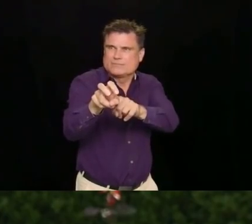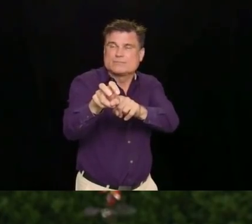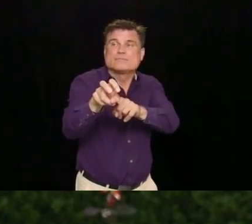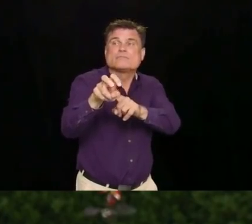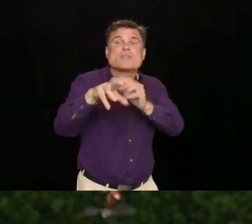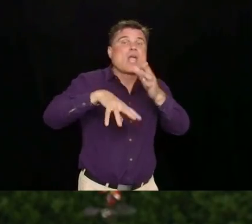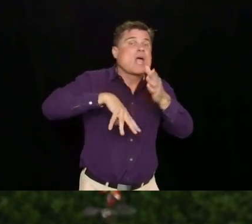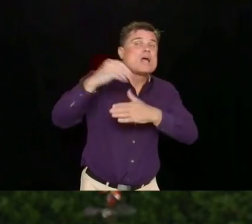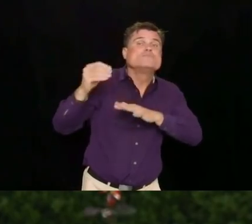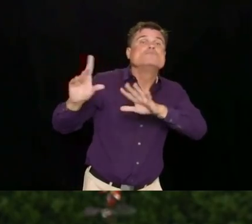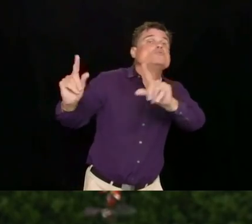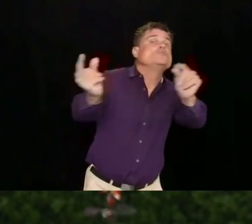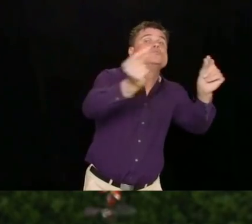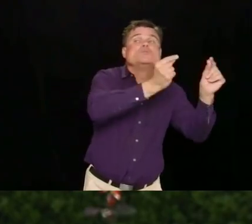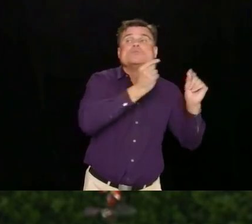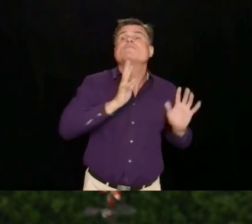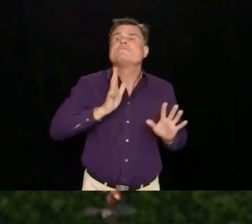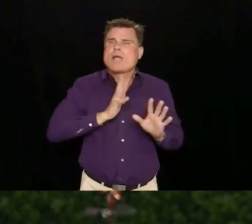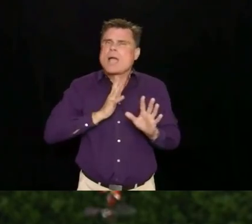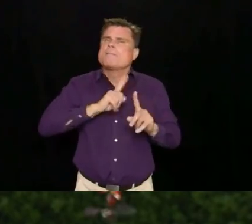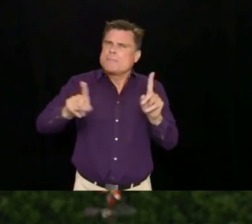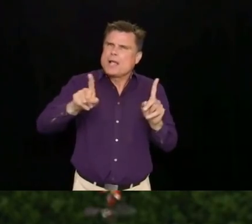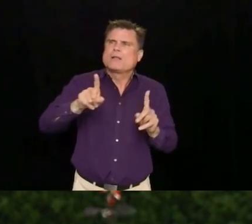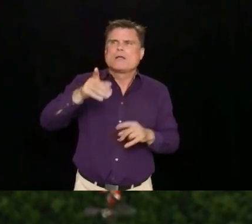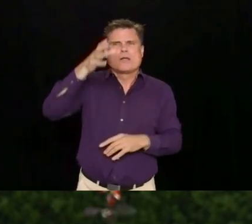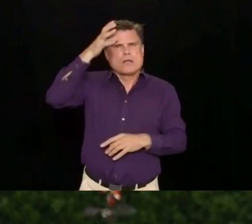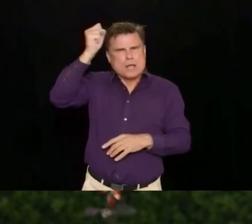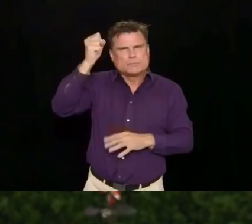world, but we have to be conscious of physical distancing.